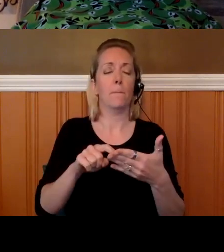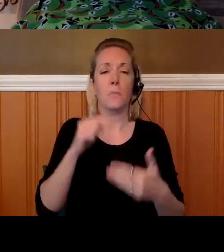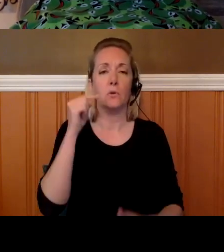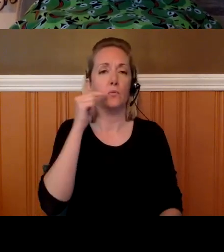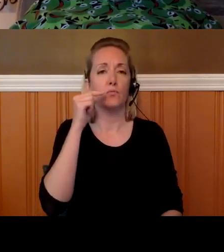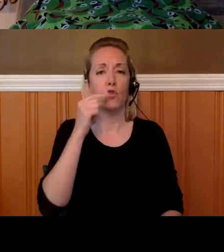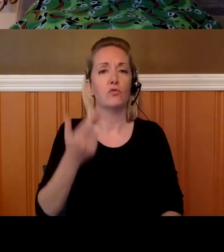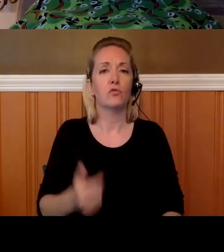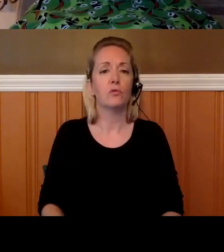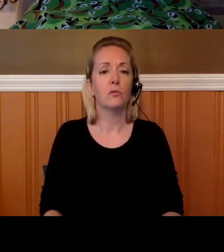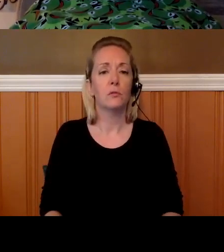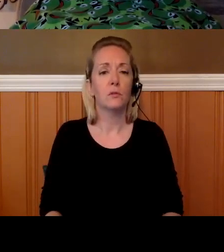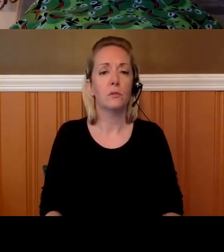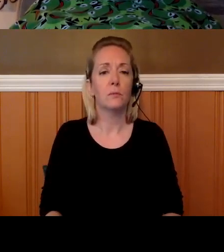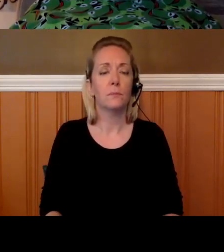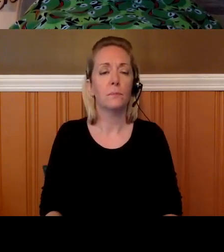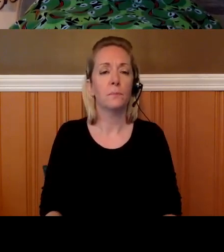toothbrush?